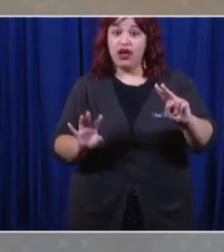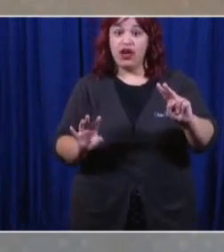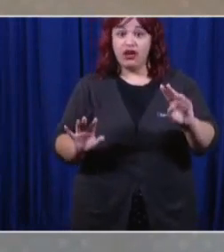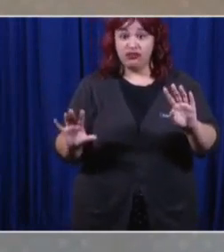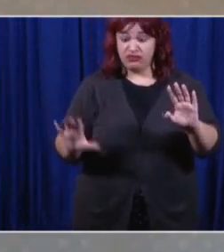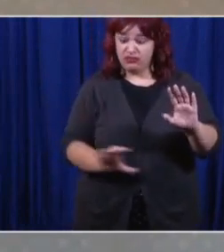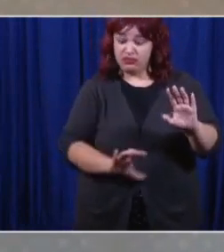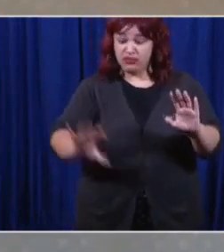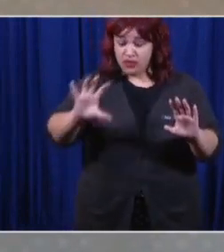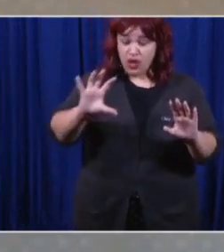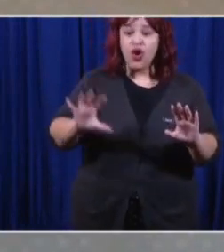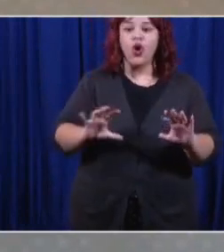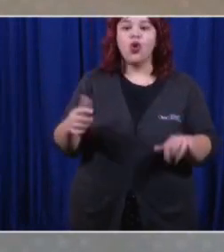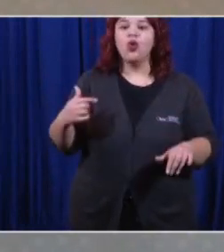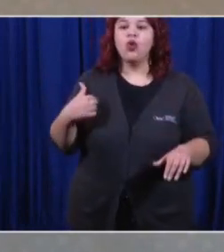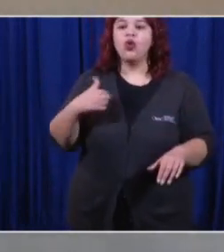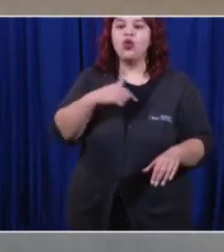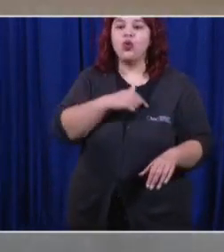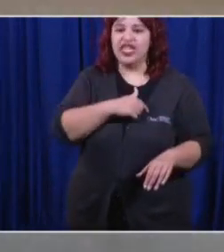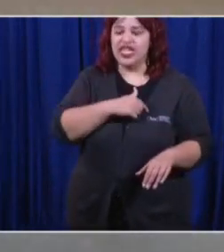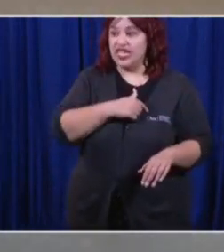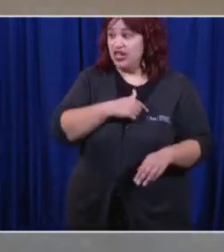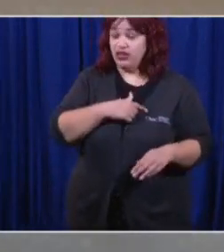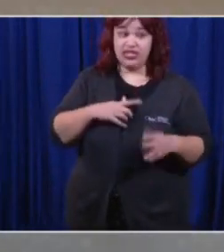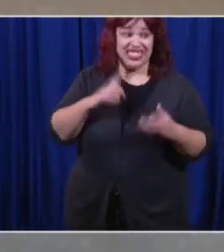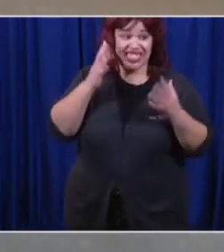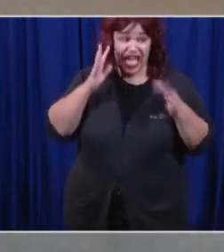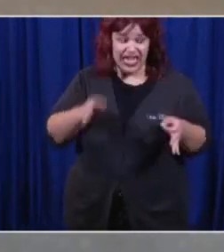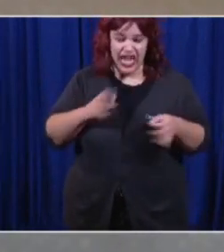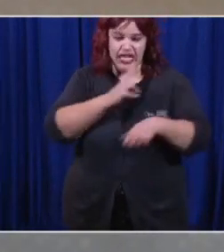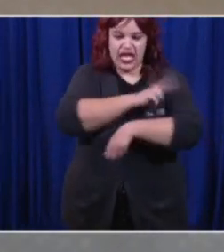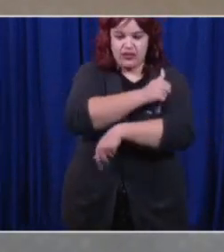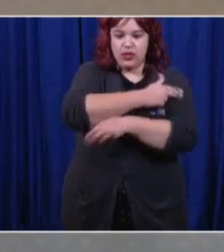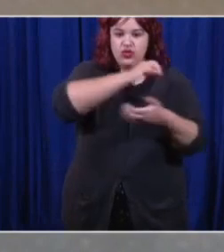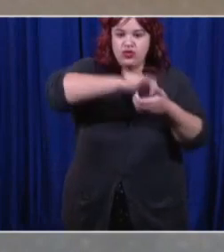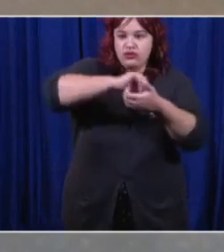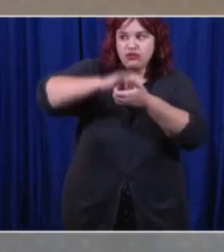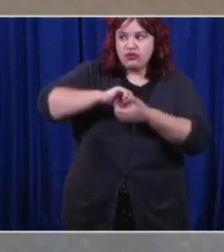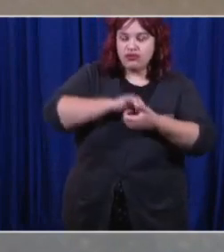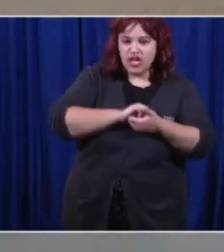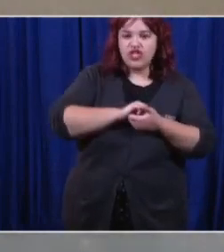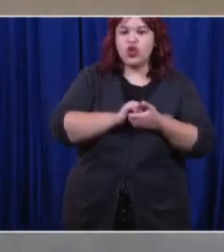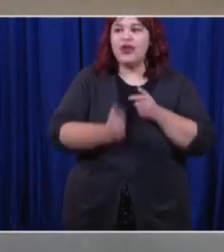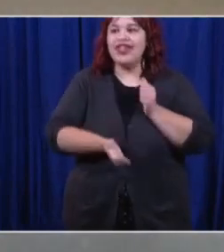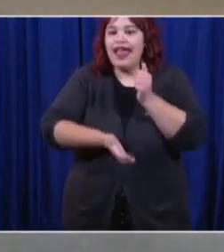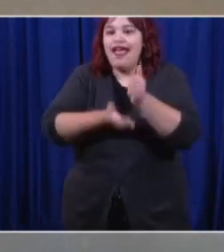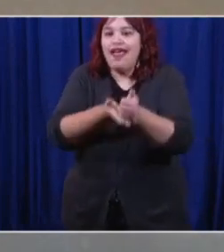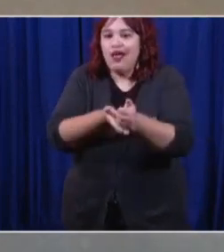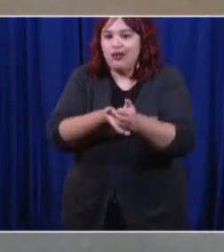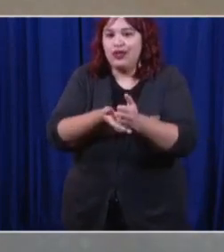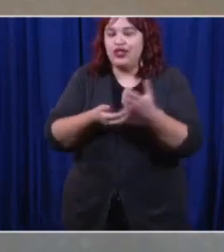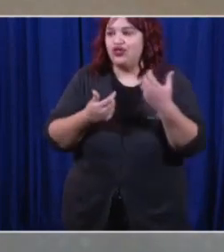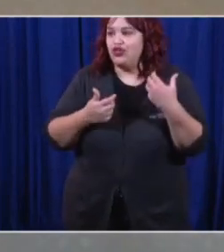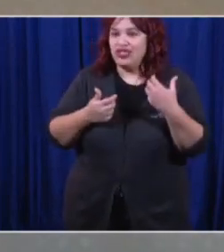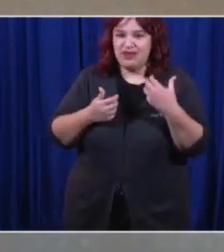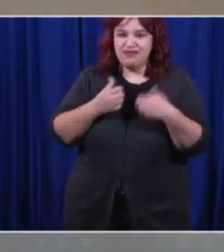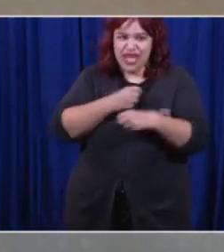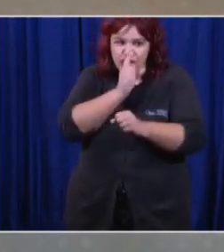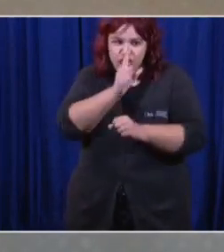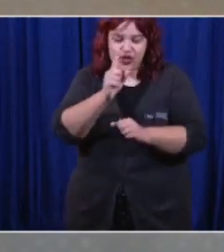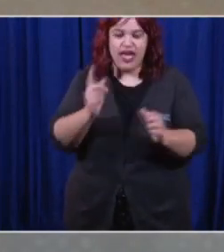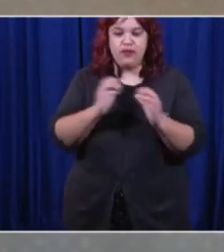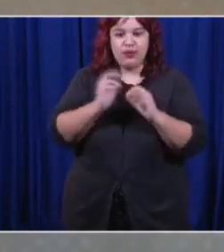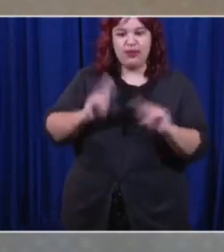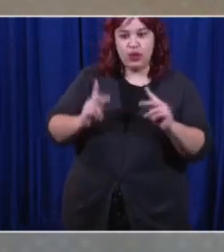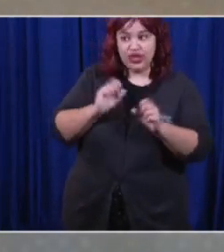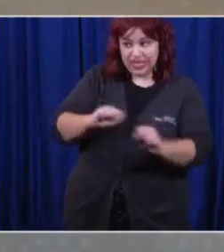3, we take patients away from hospitals which are suffering from significant challenges, and we start to transport them